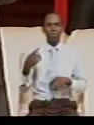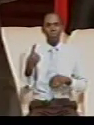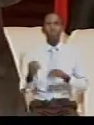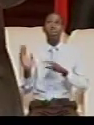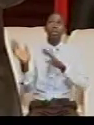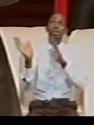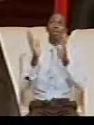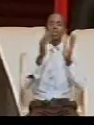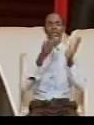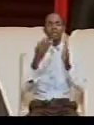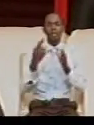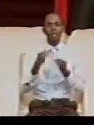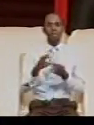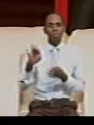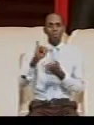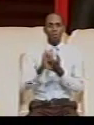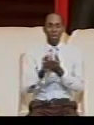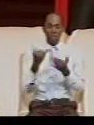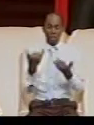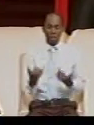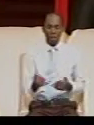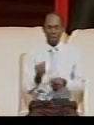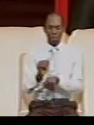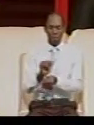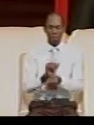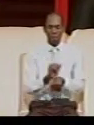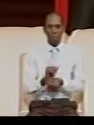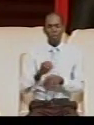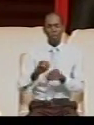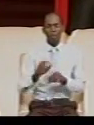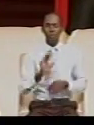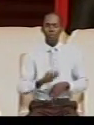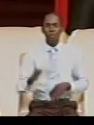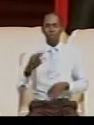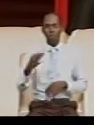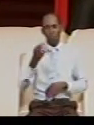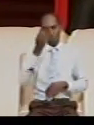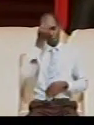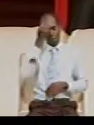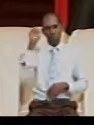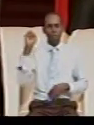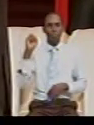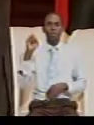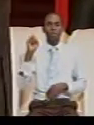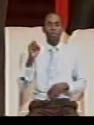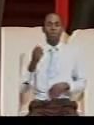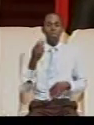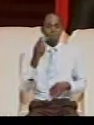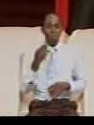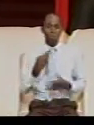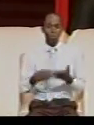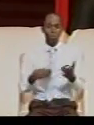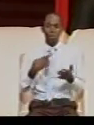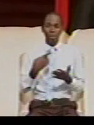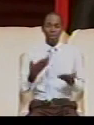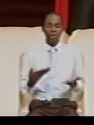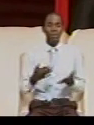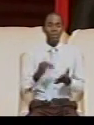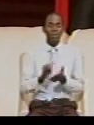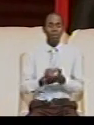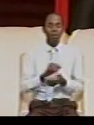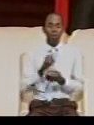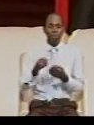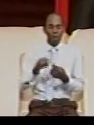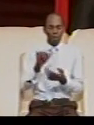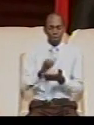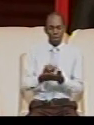the children of disobedience. Those are people who have not known the Lord. And it says, when that spirit is at